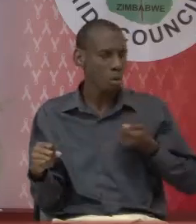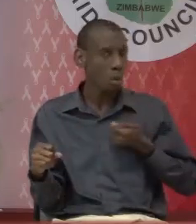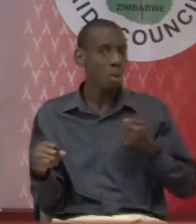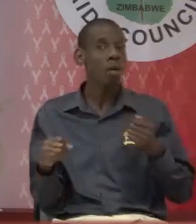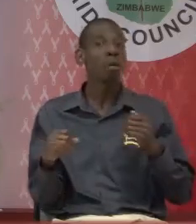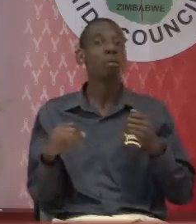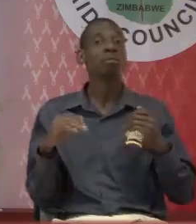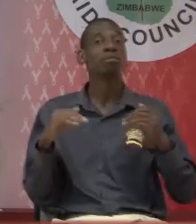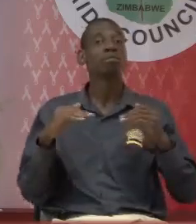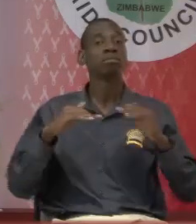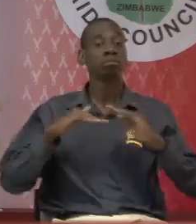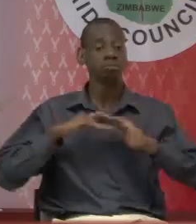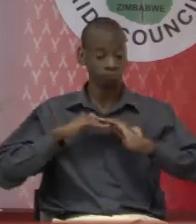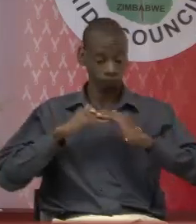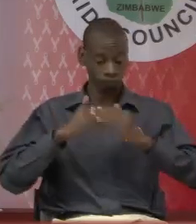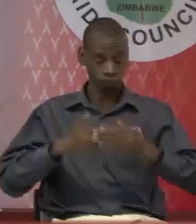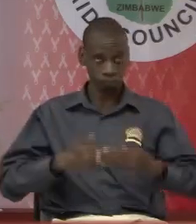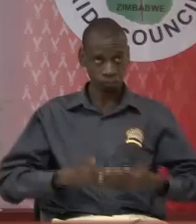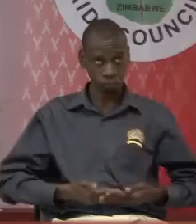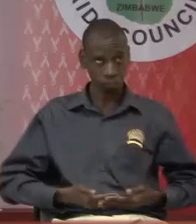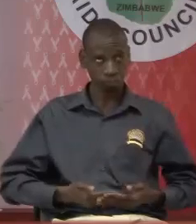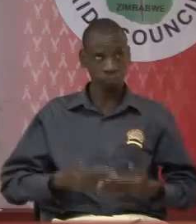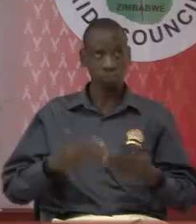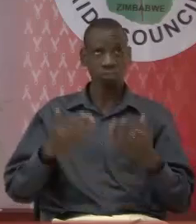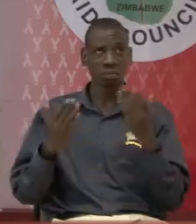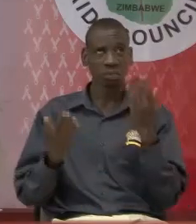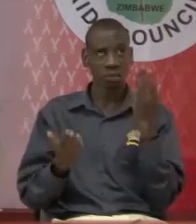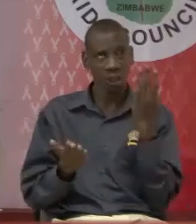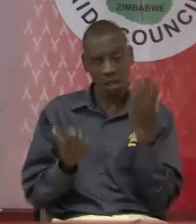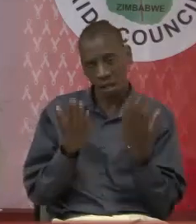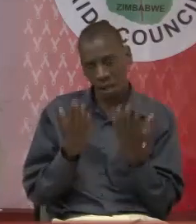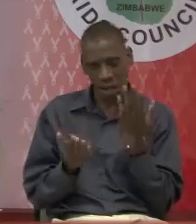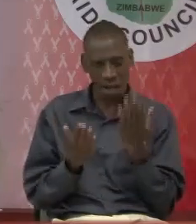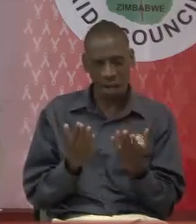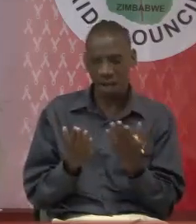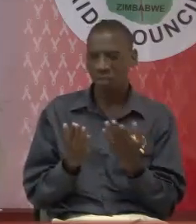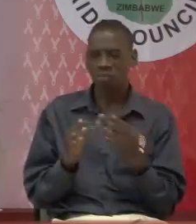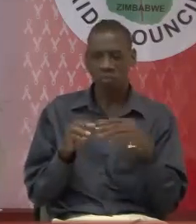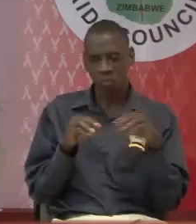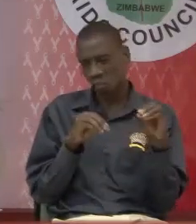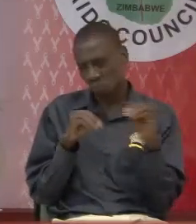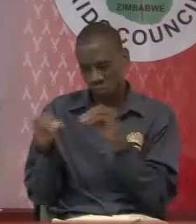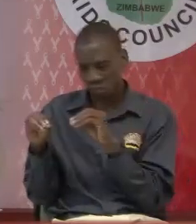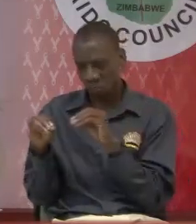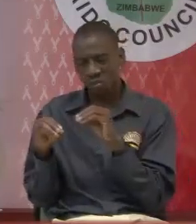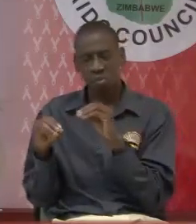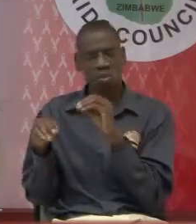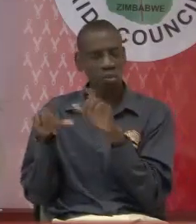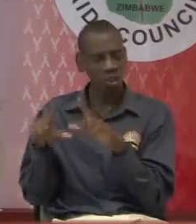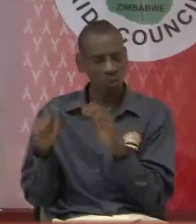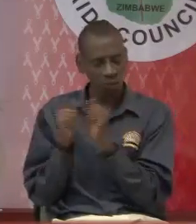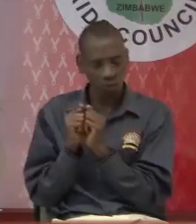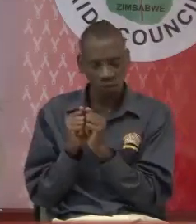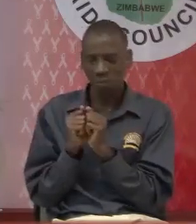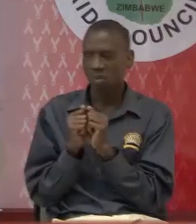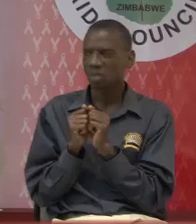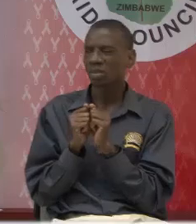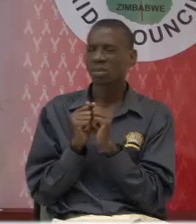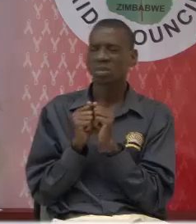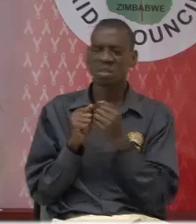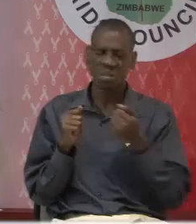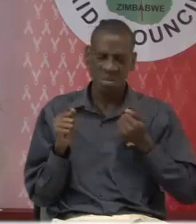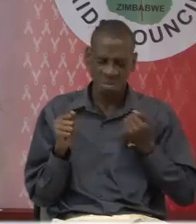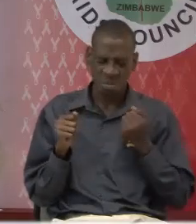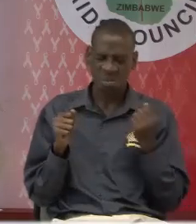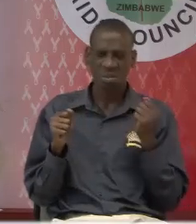because vazhinji vachona vamwe vakanga vati vane pamuviri, vamwe vakanga vaenda kuvarume vachivatizira. Imi muri kuti vana vanenge vari kuita